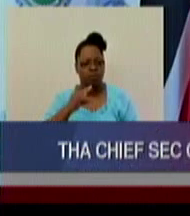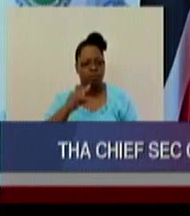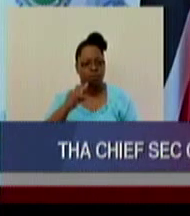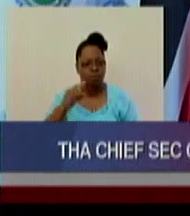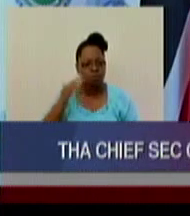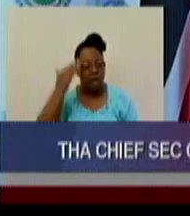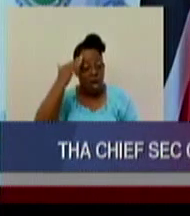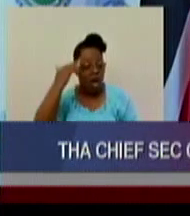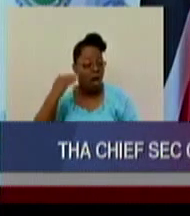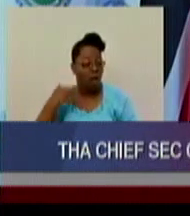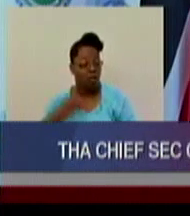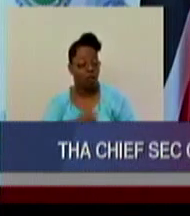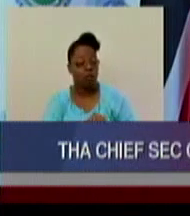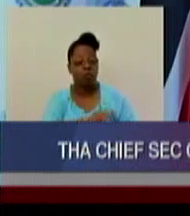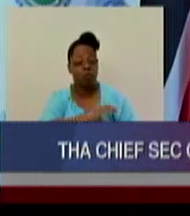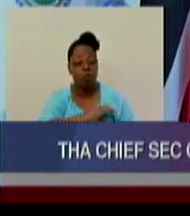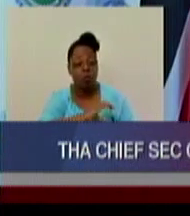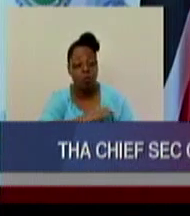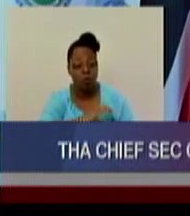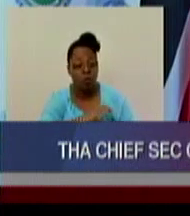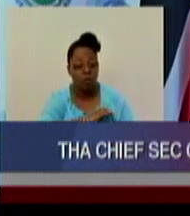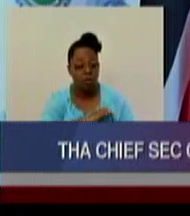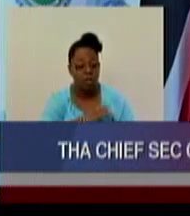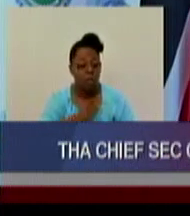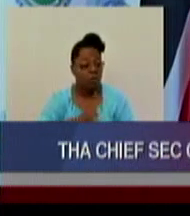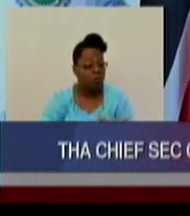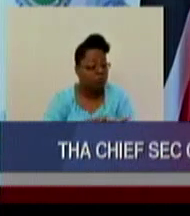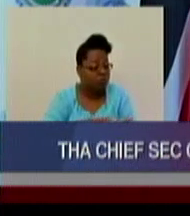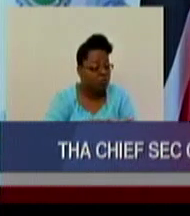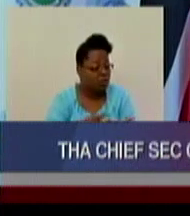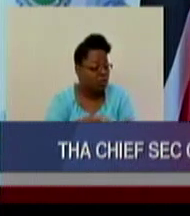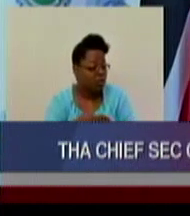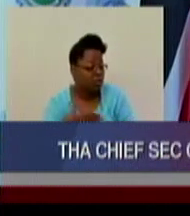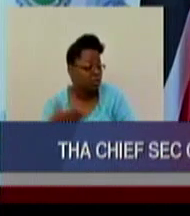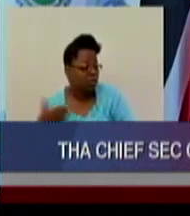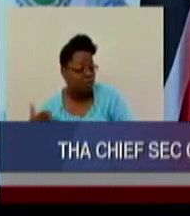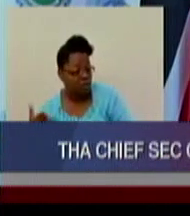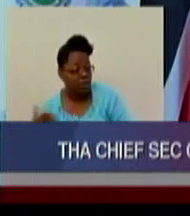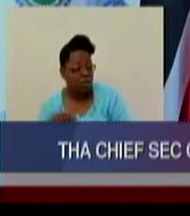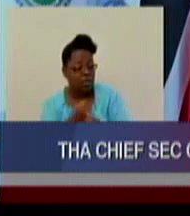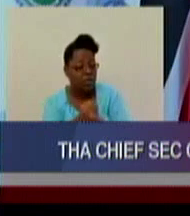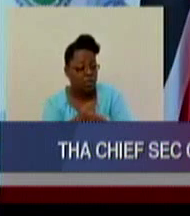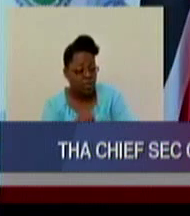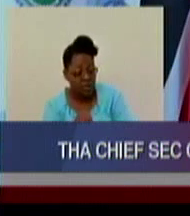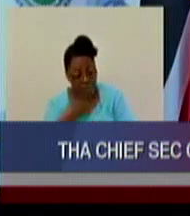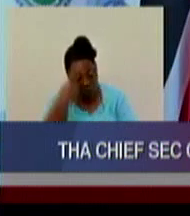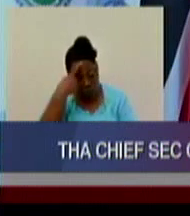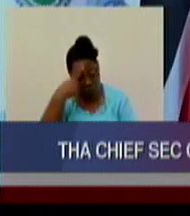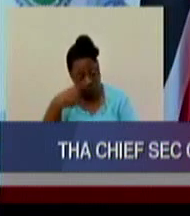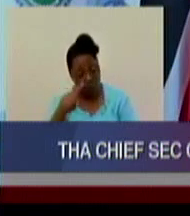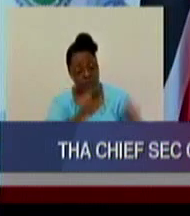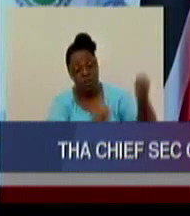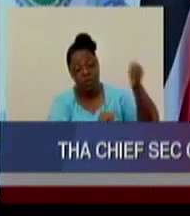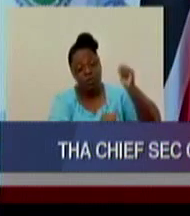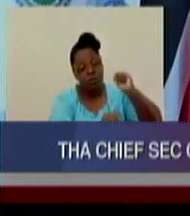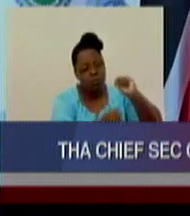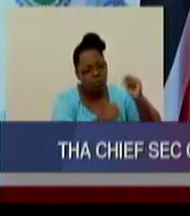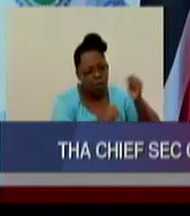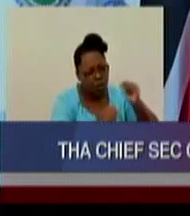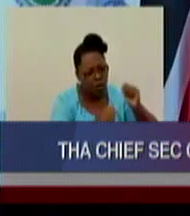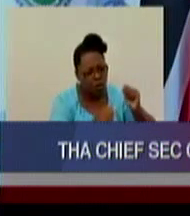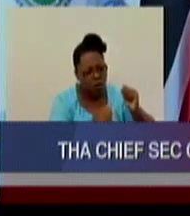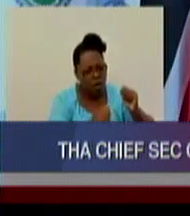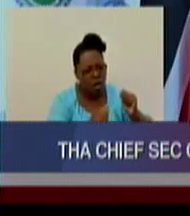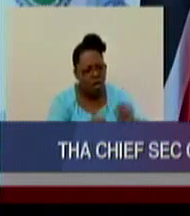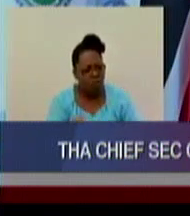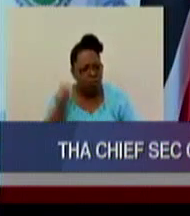matters concerning the safety and security of Tobago, and I have been given the assurance that the Trinidad and